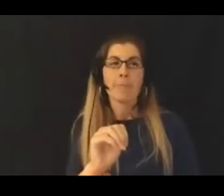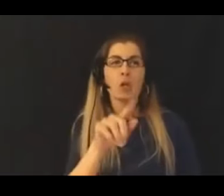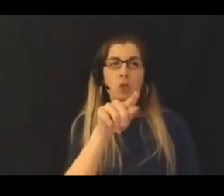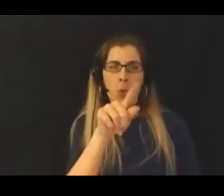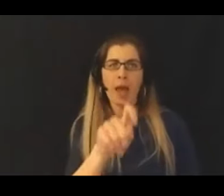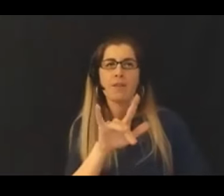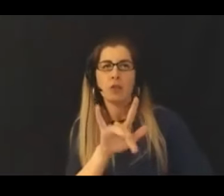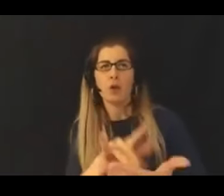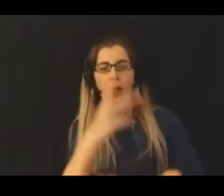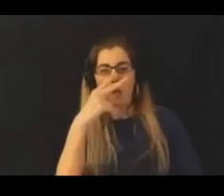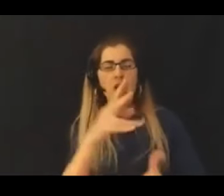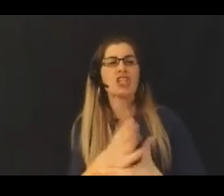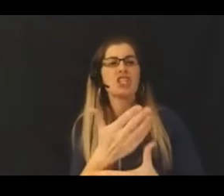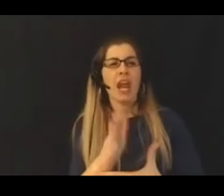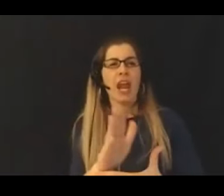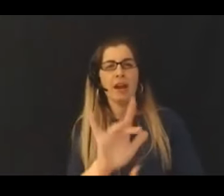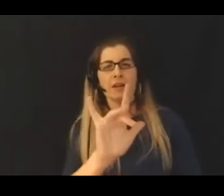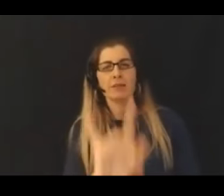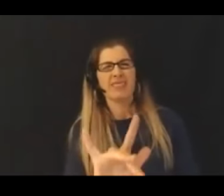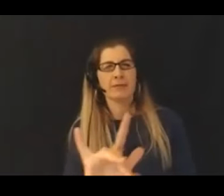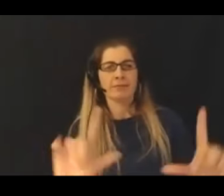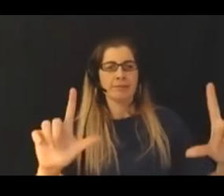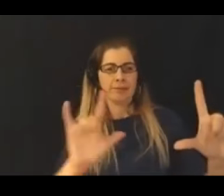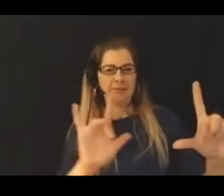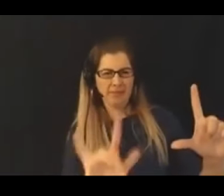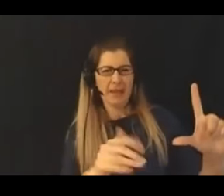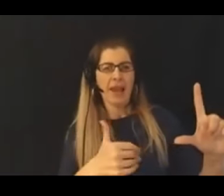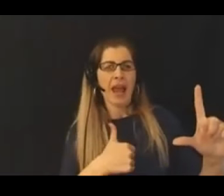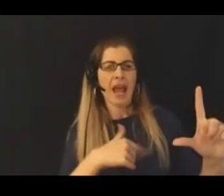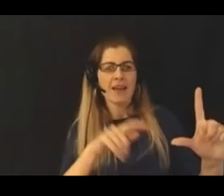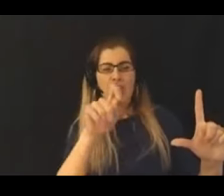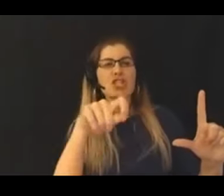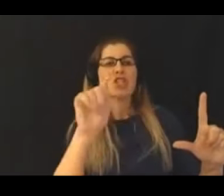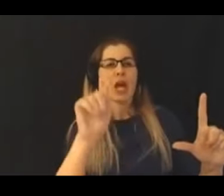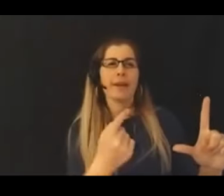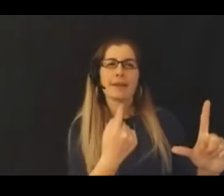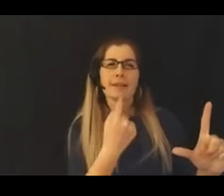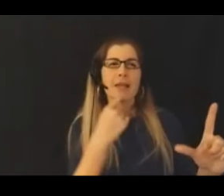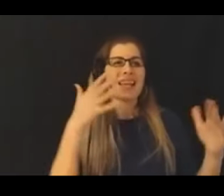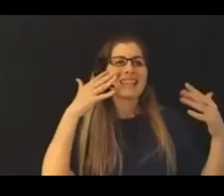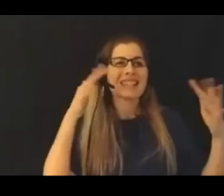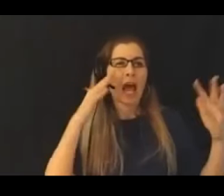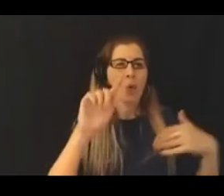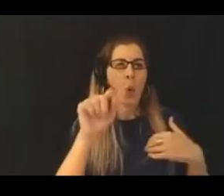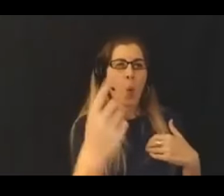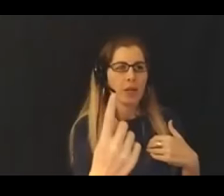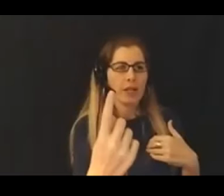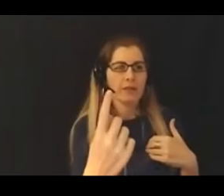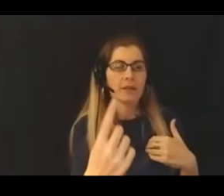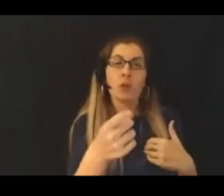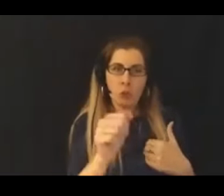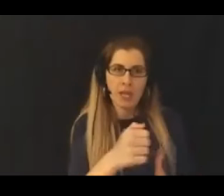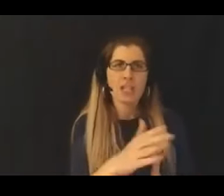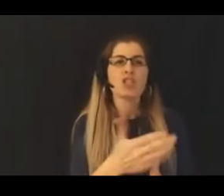screen function, there is a little there's a little checkbox that says sound only. And so if you share